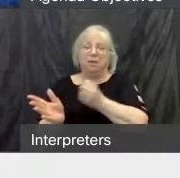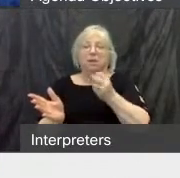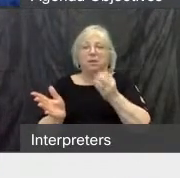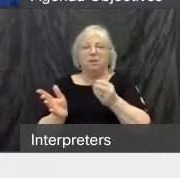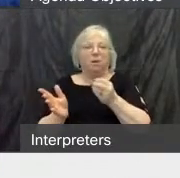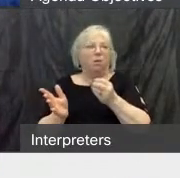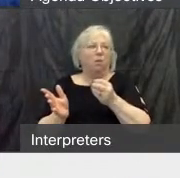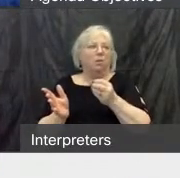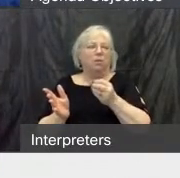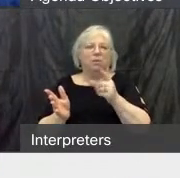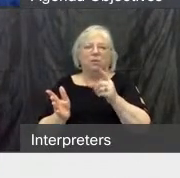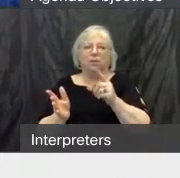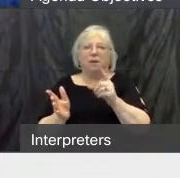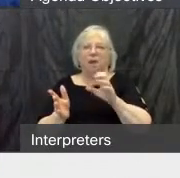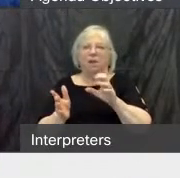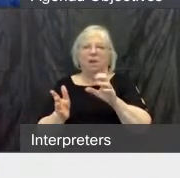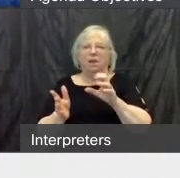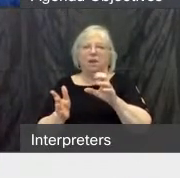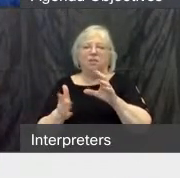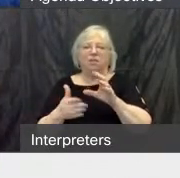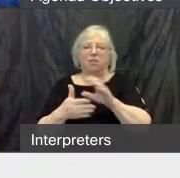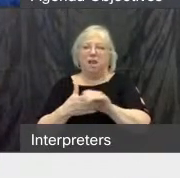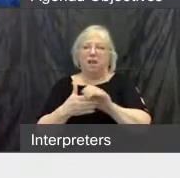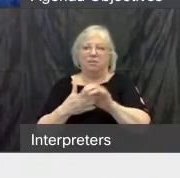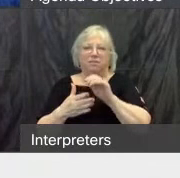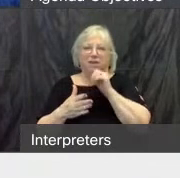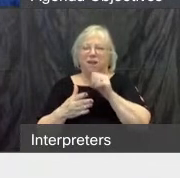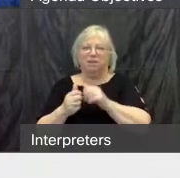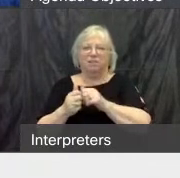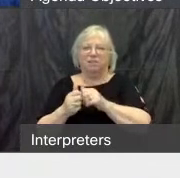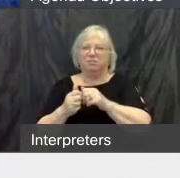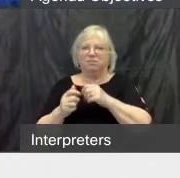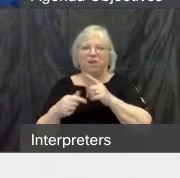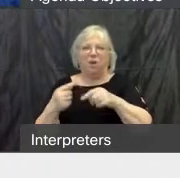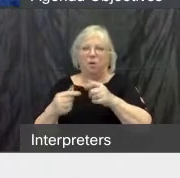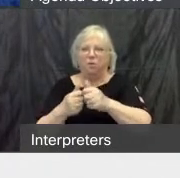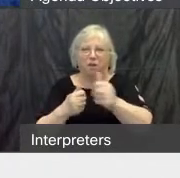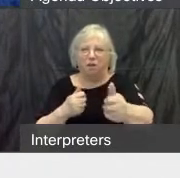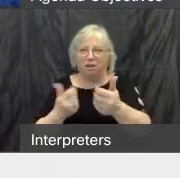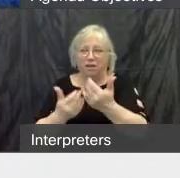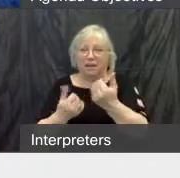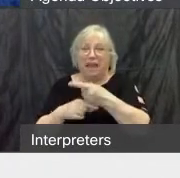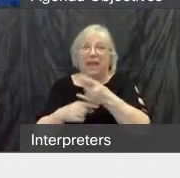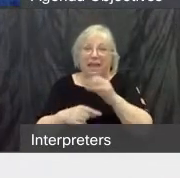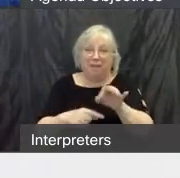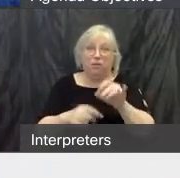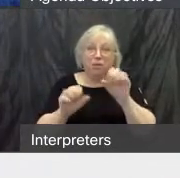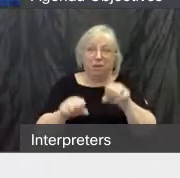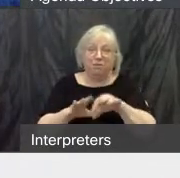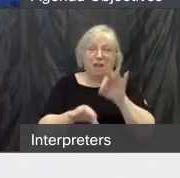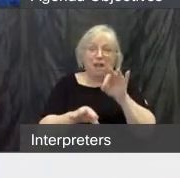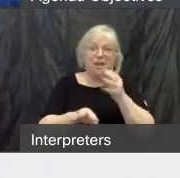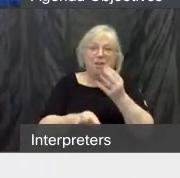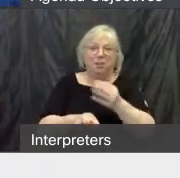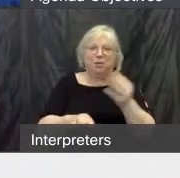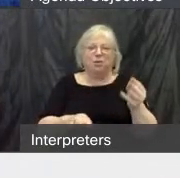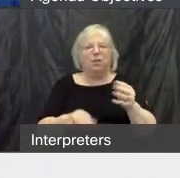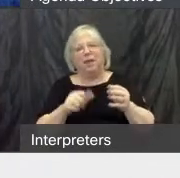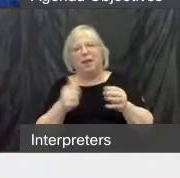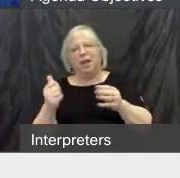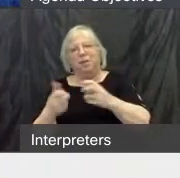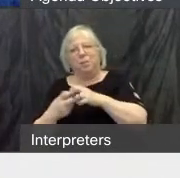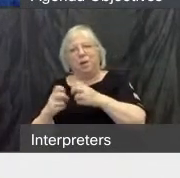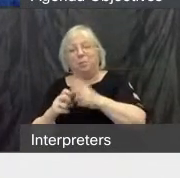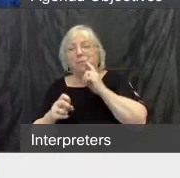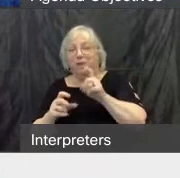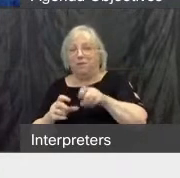So $500 doesn't go a long ways today, if you can find the material. The other issue is finding the material. So I